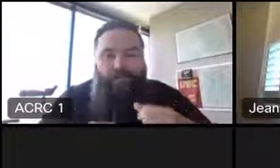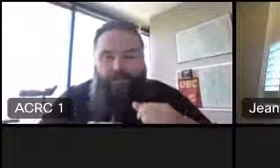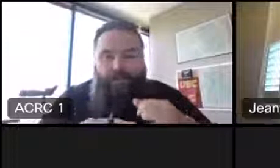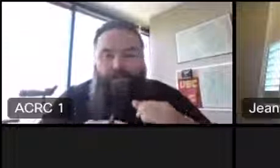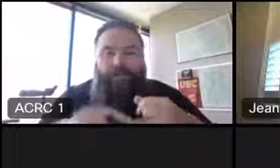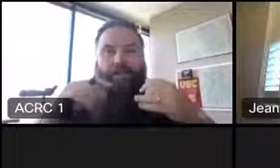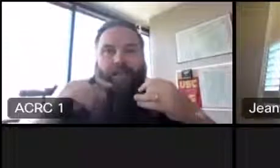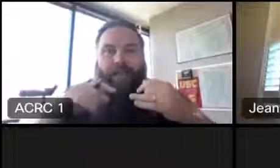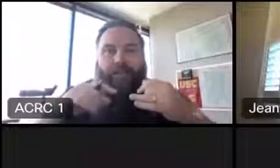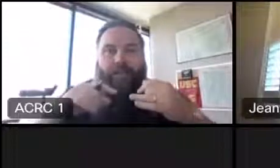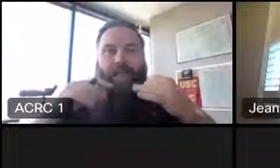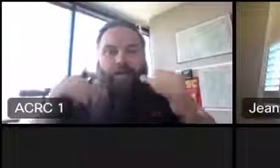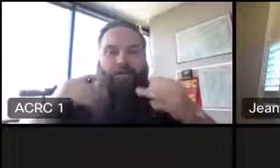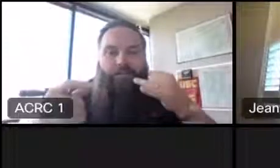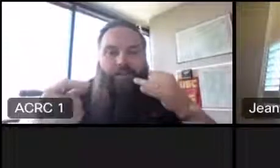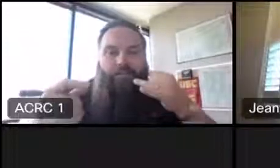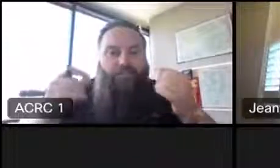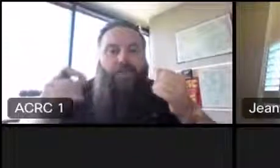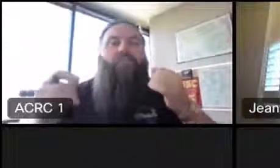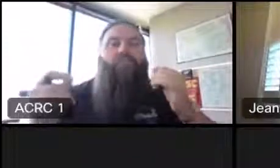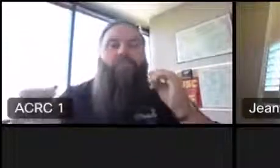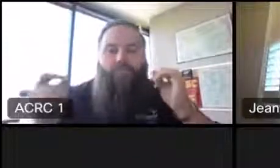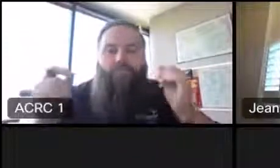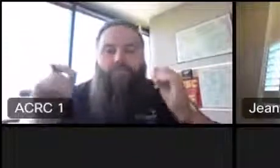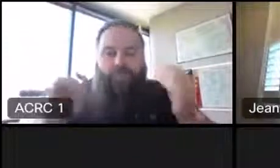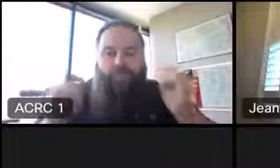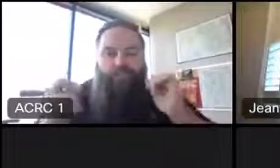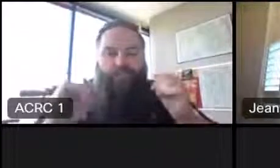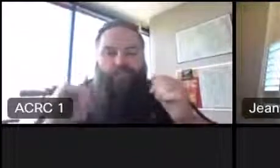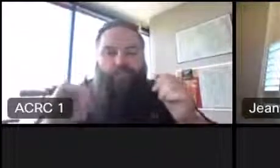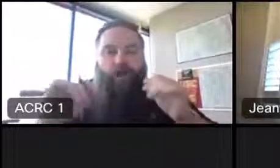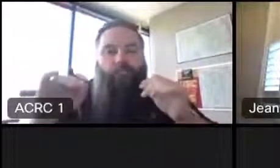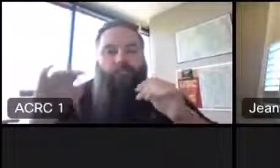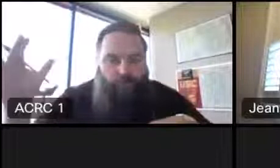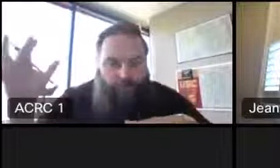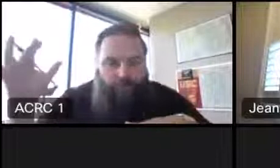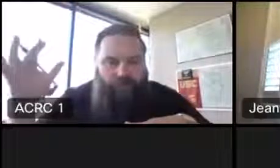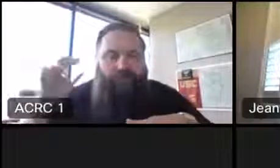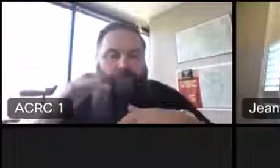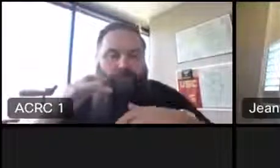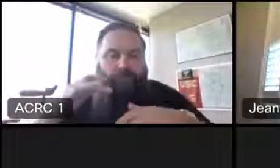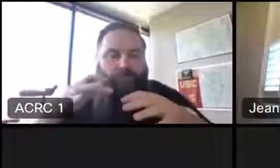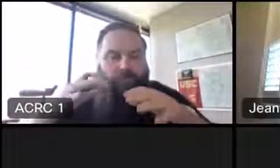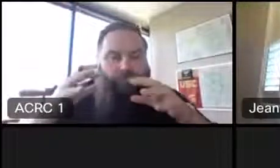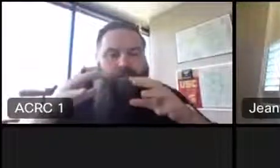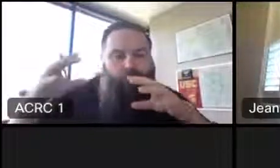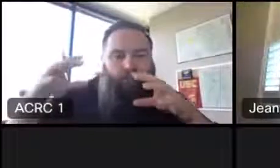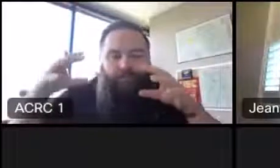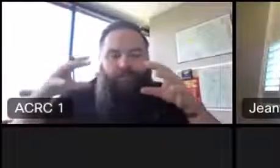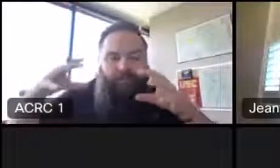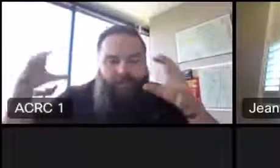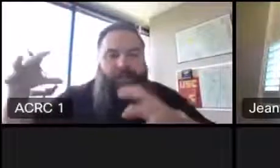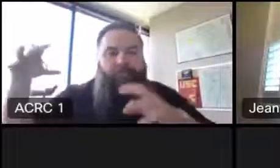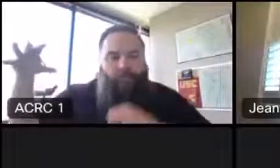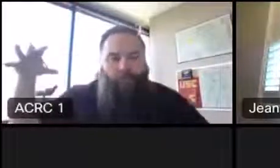day services. And how can we turn some of these changes into opportunities for the building